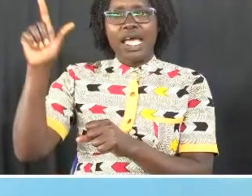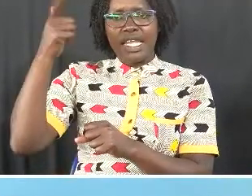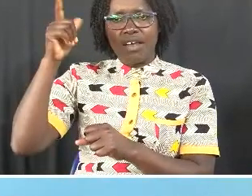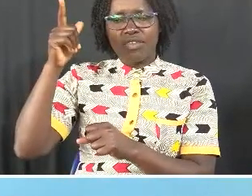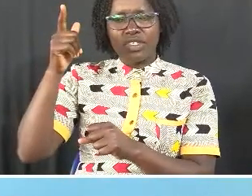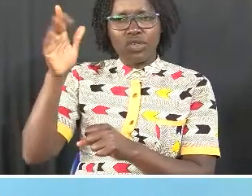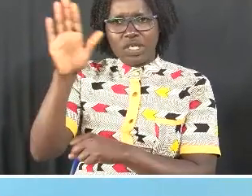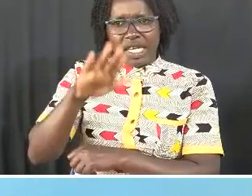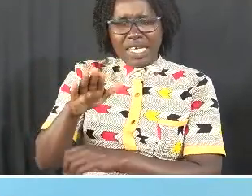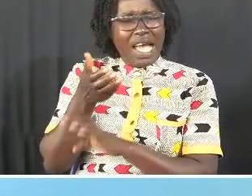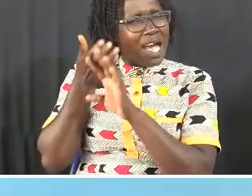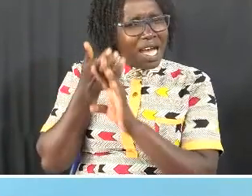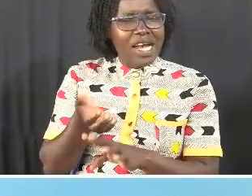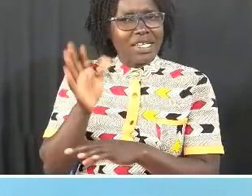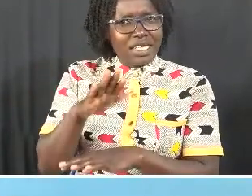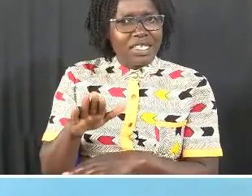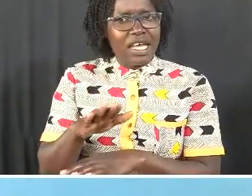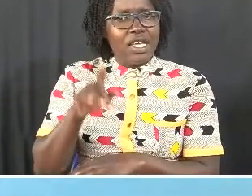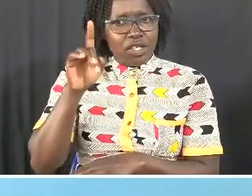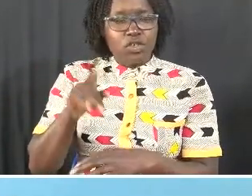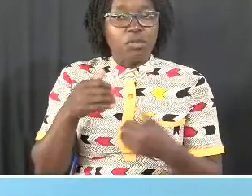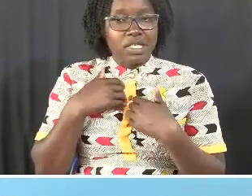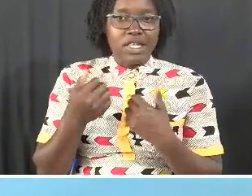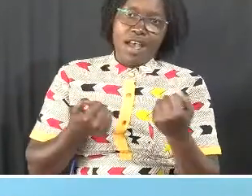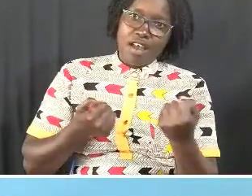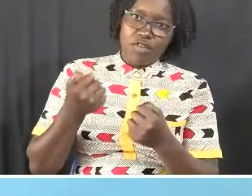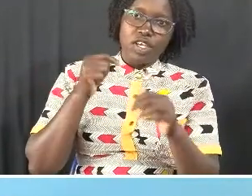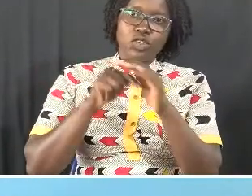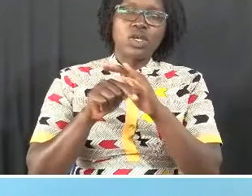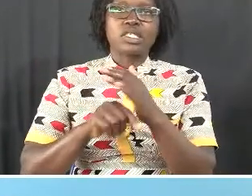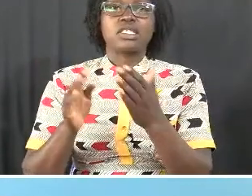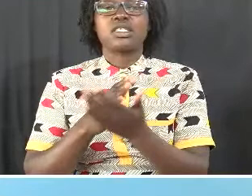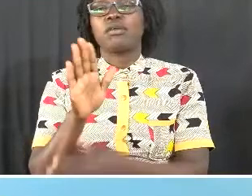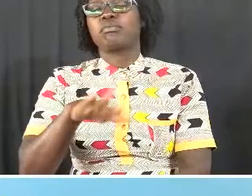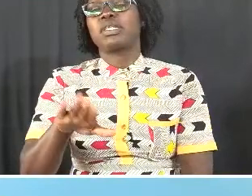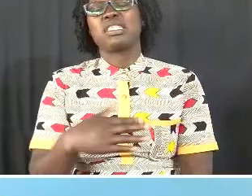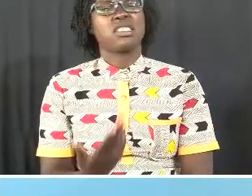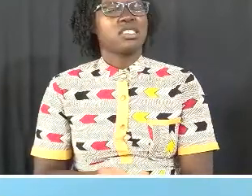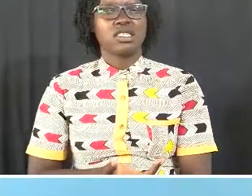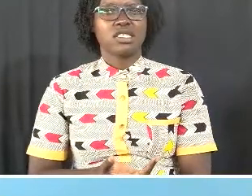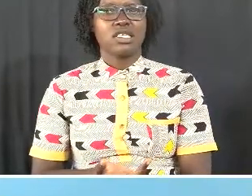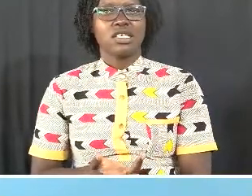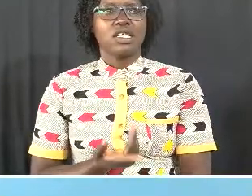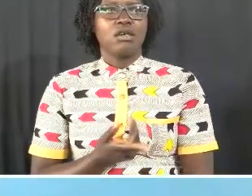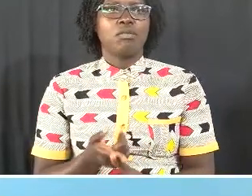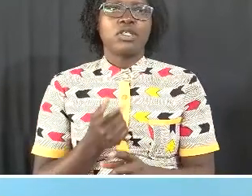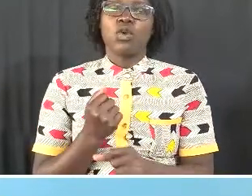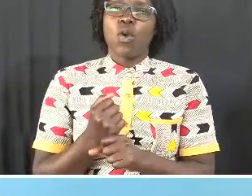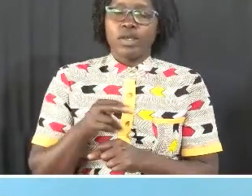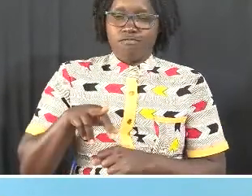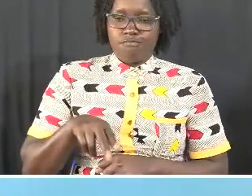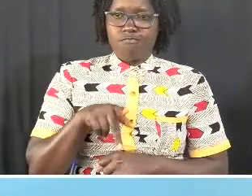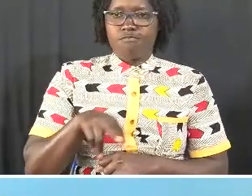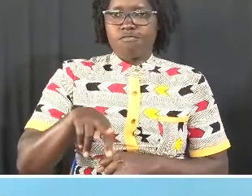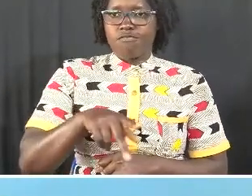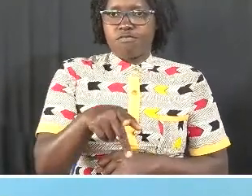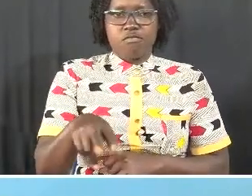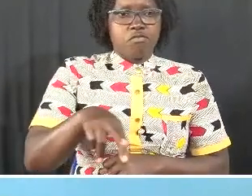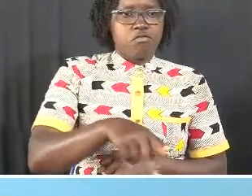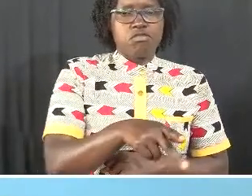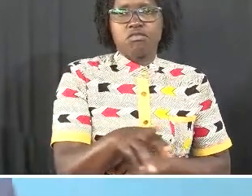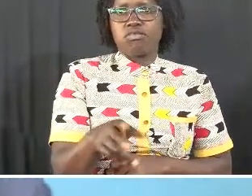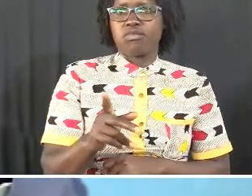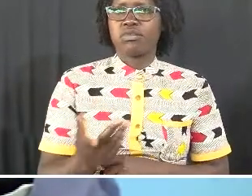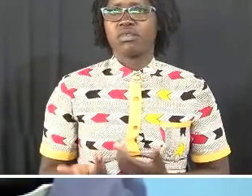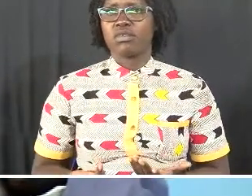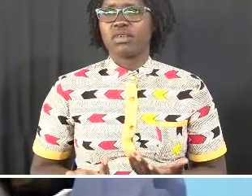technical area. You need to have a car to access such places. But we were doing it on foot. And in many homes, we were turned